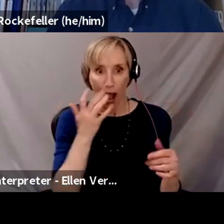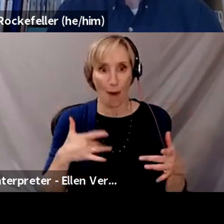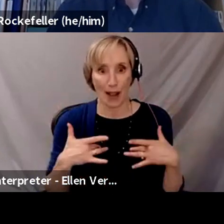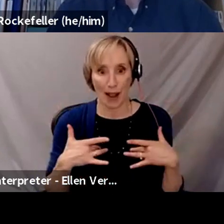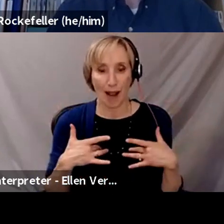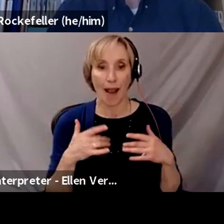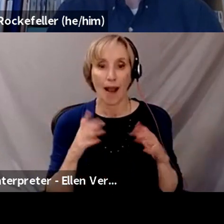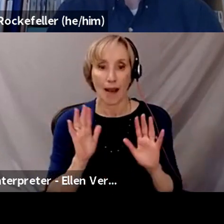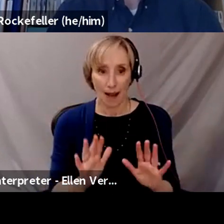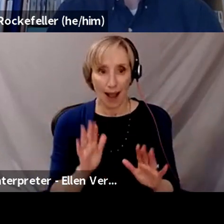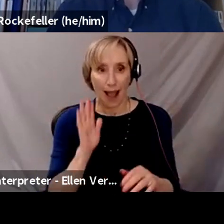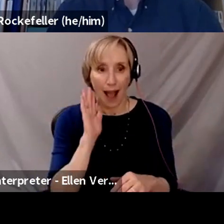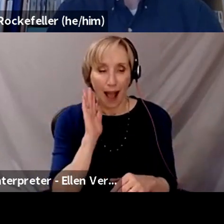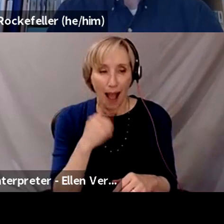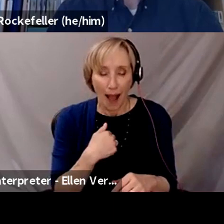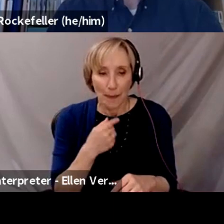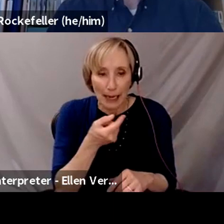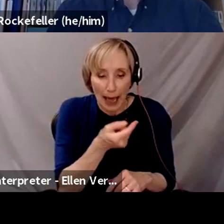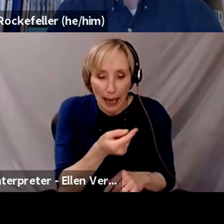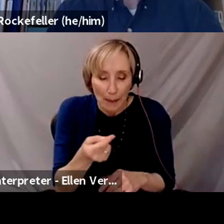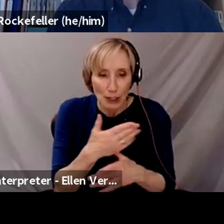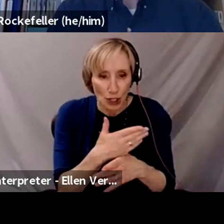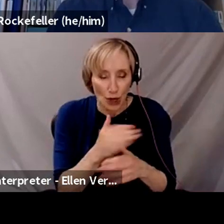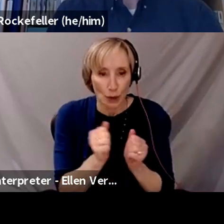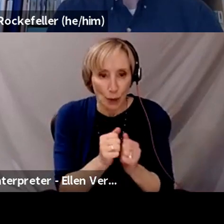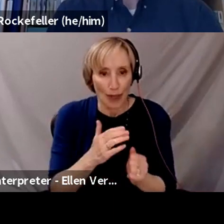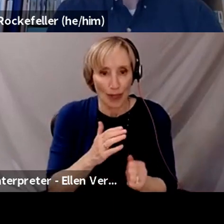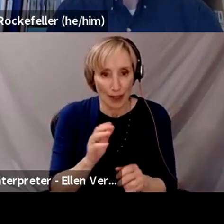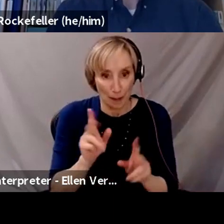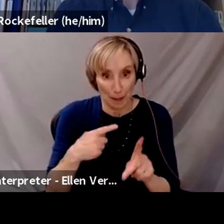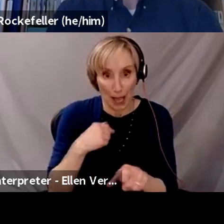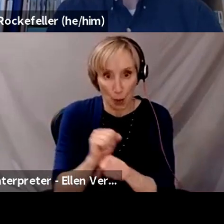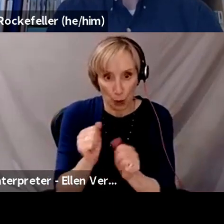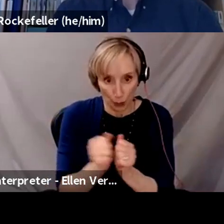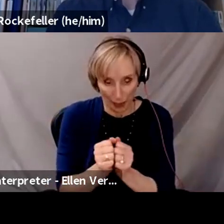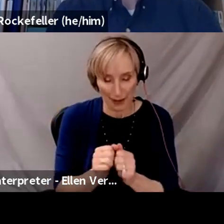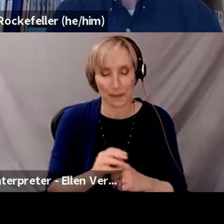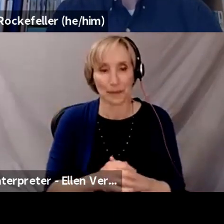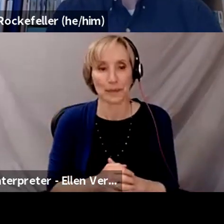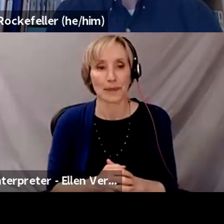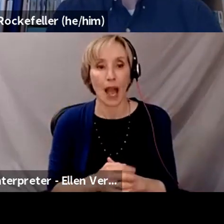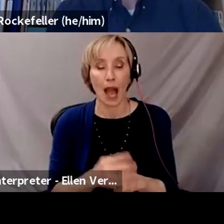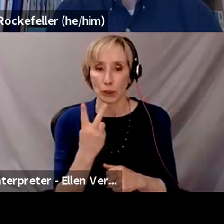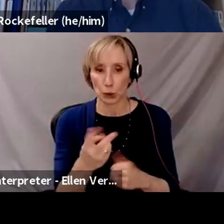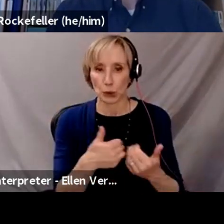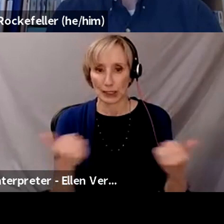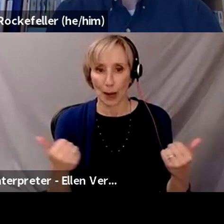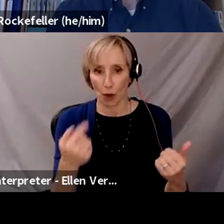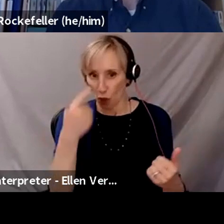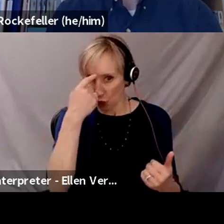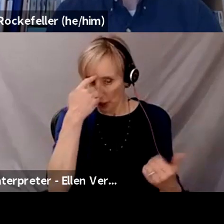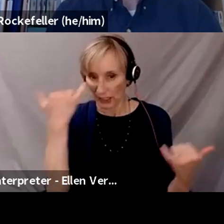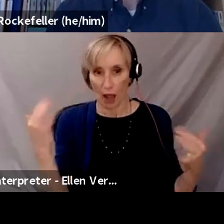I've been sort of sharing it with all of my coworkers because I'd never connected these two thoughts. And part of my